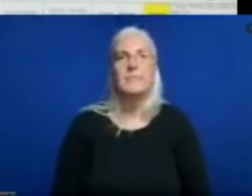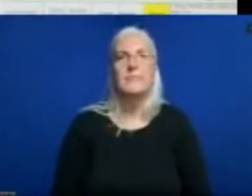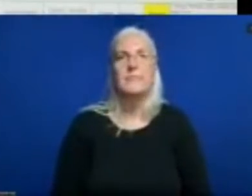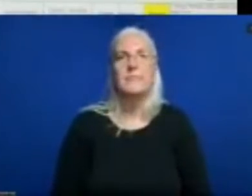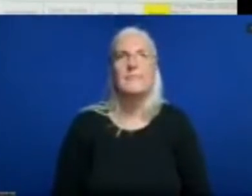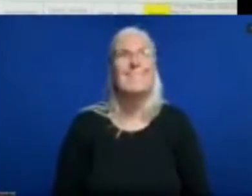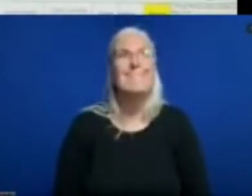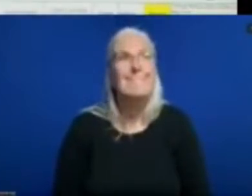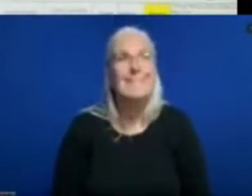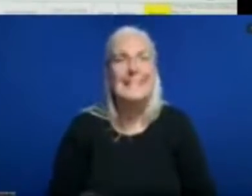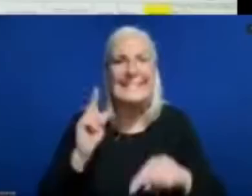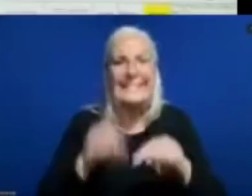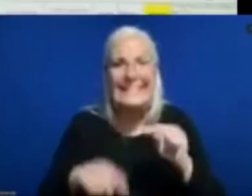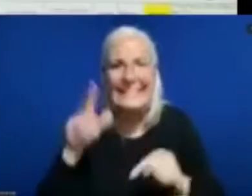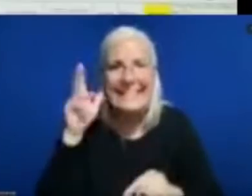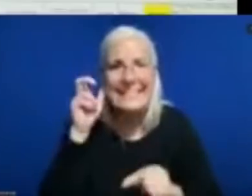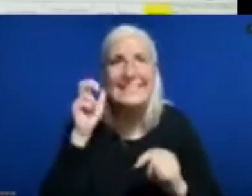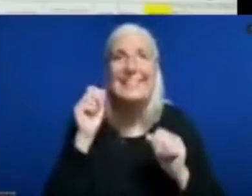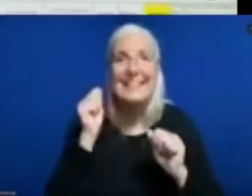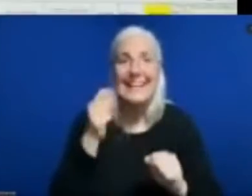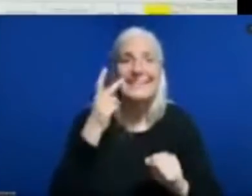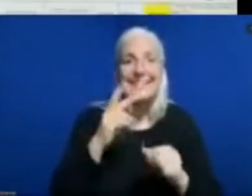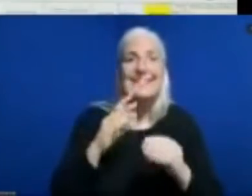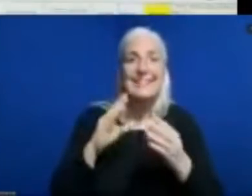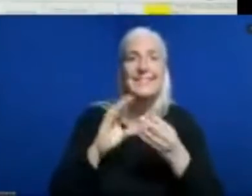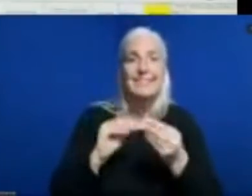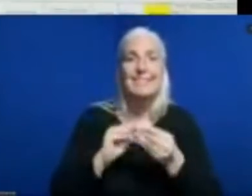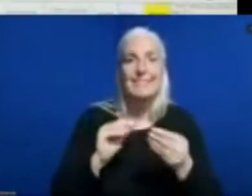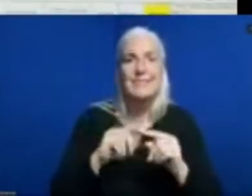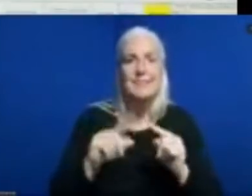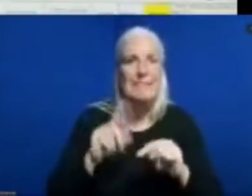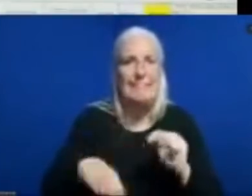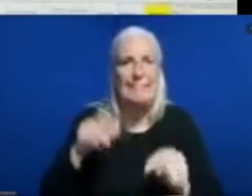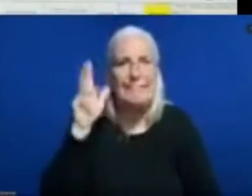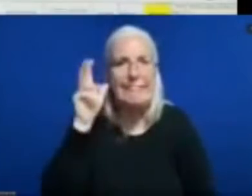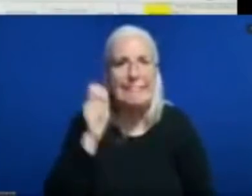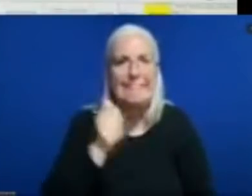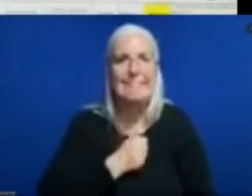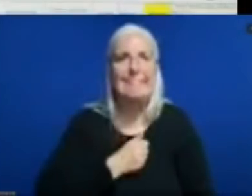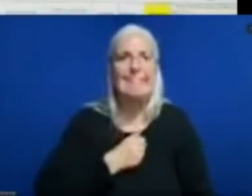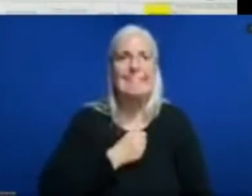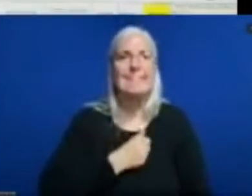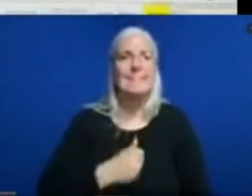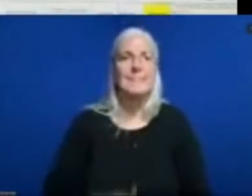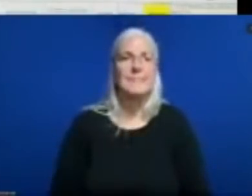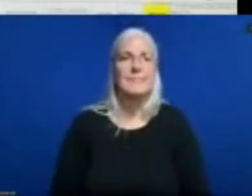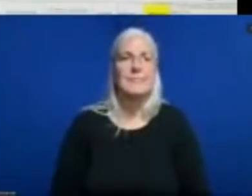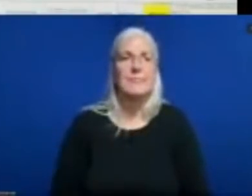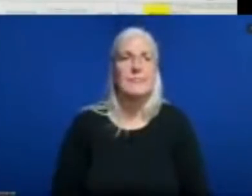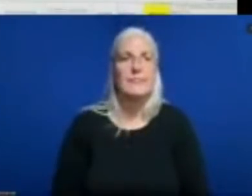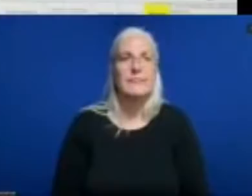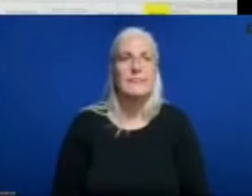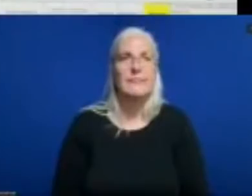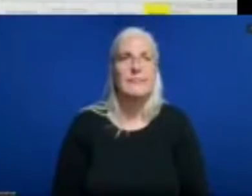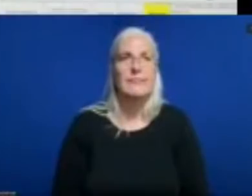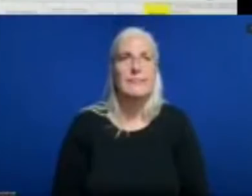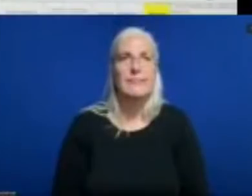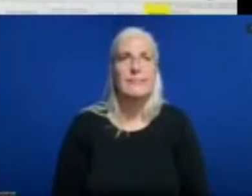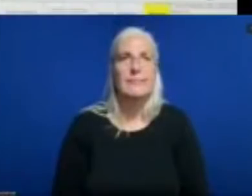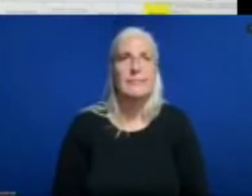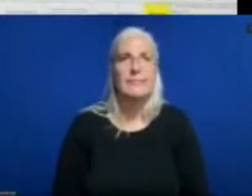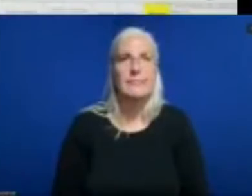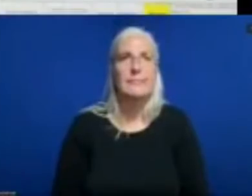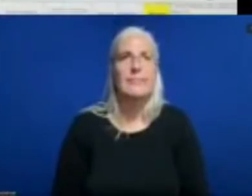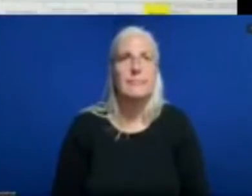here on the West Zone briefing, and it's because this really is one fire and one fight for all of us. And as